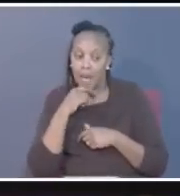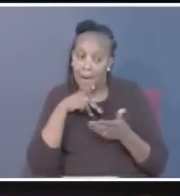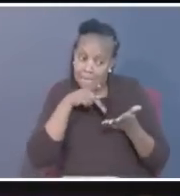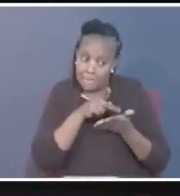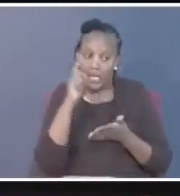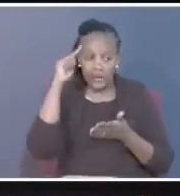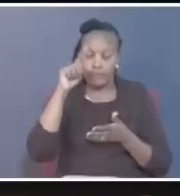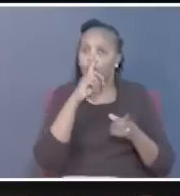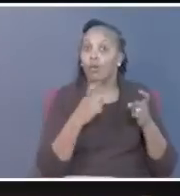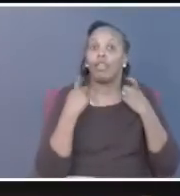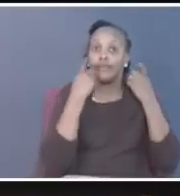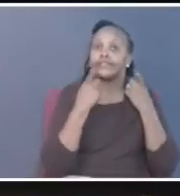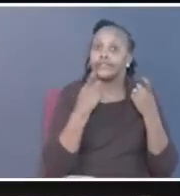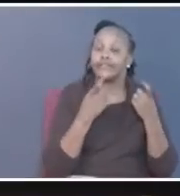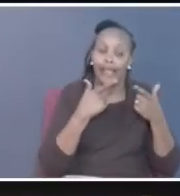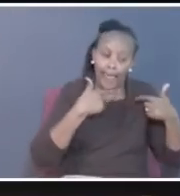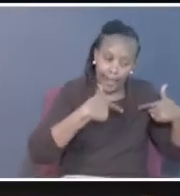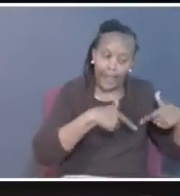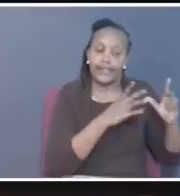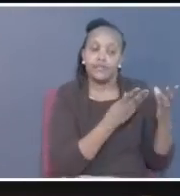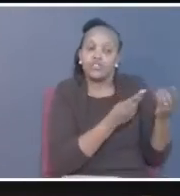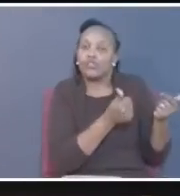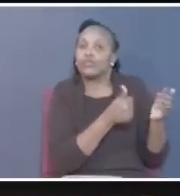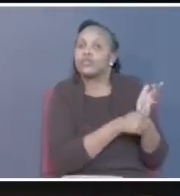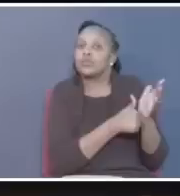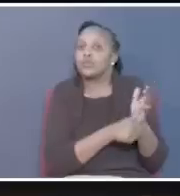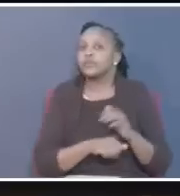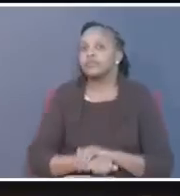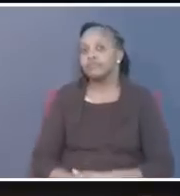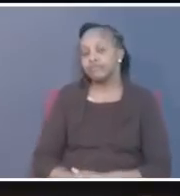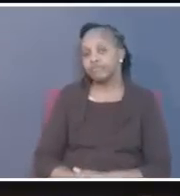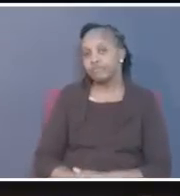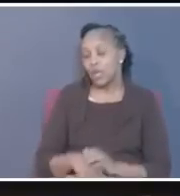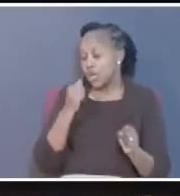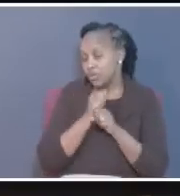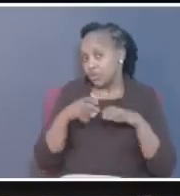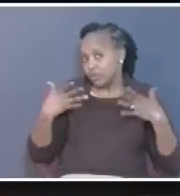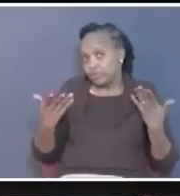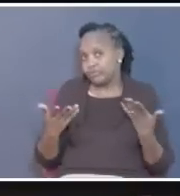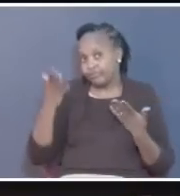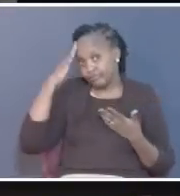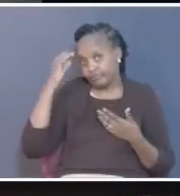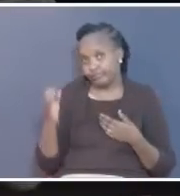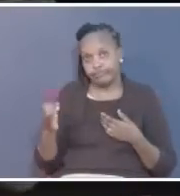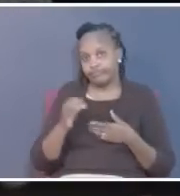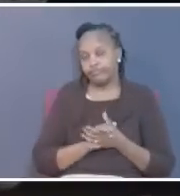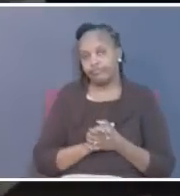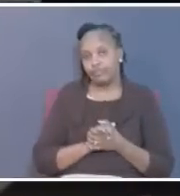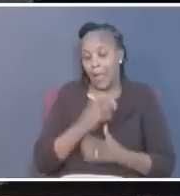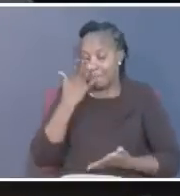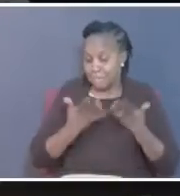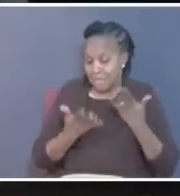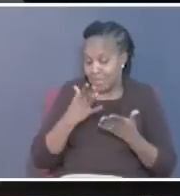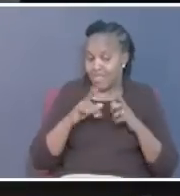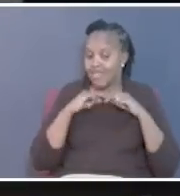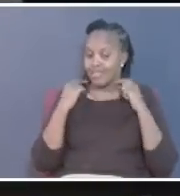with his God. Maybe. We don't know. Maybe the priest felt that by